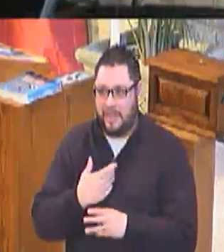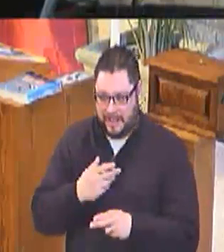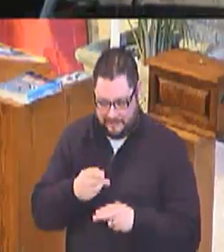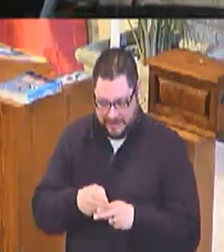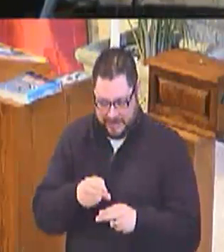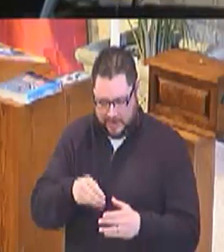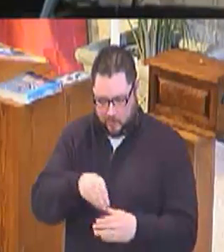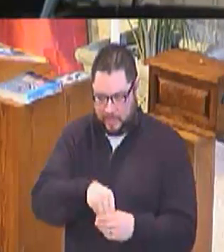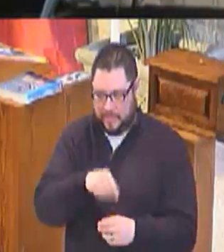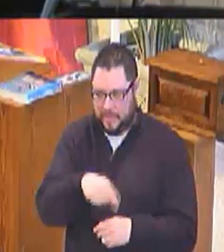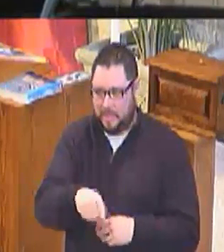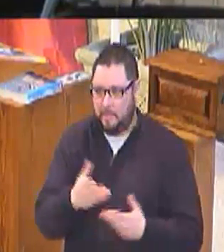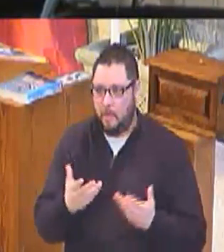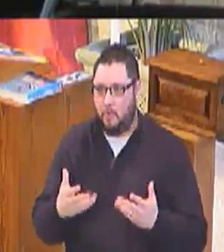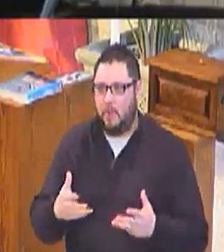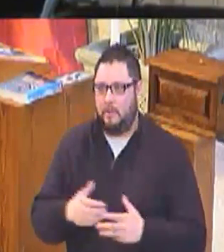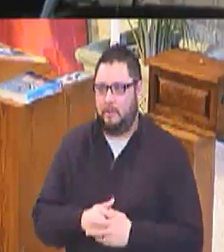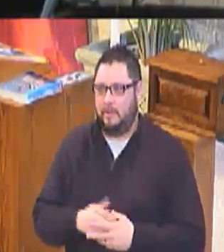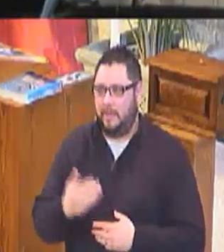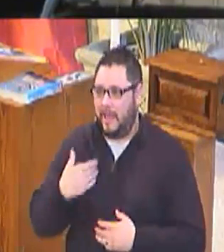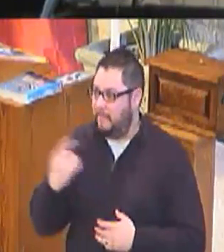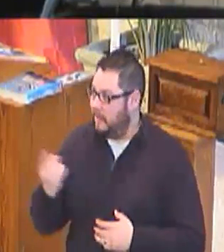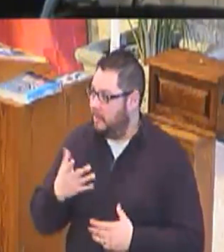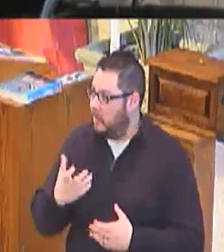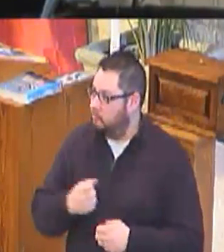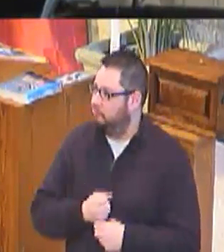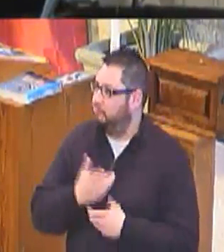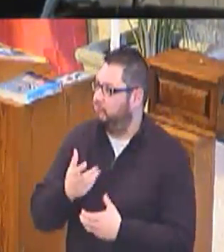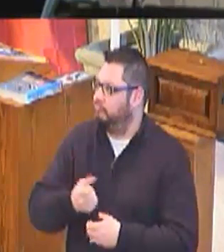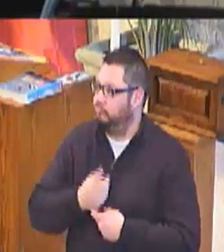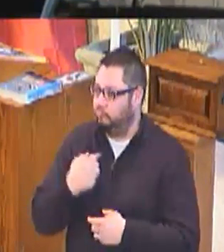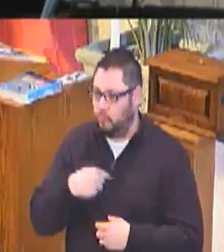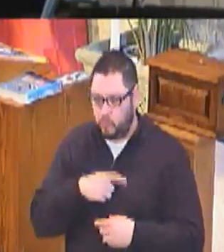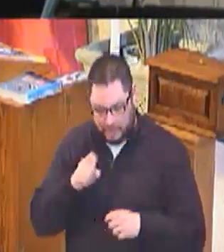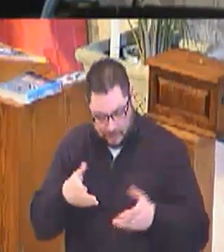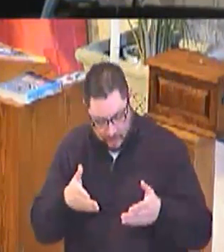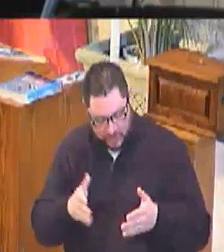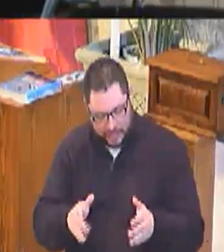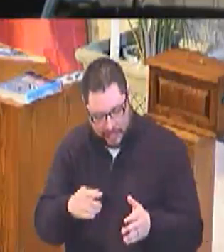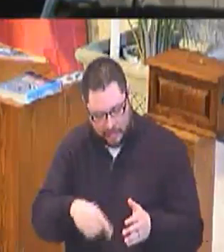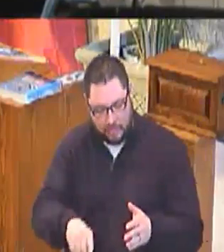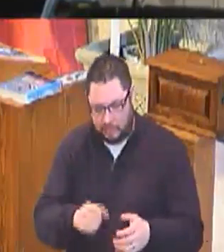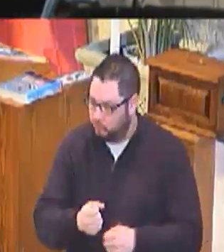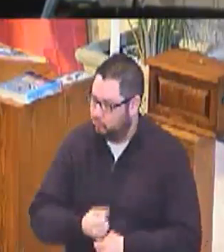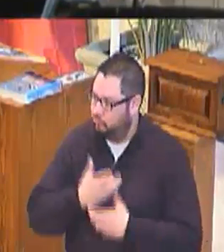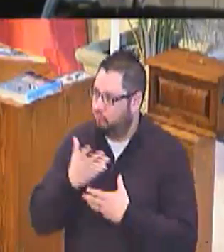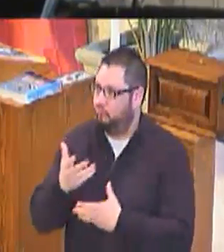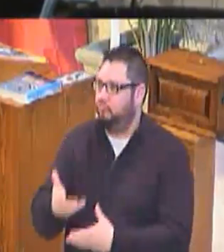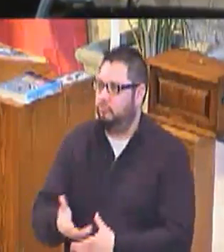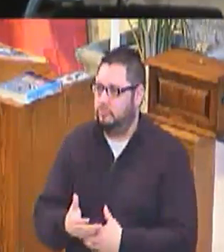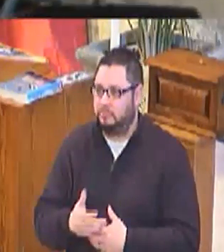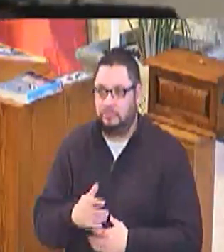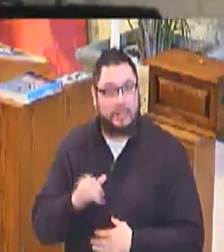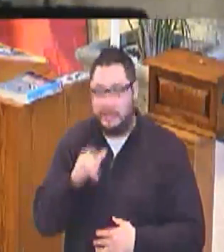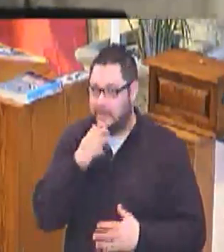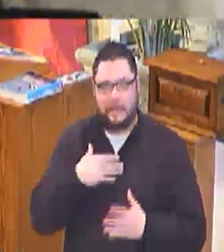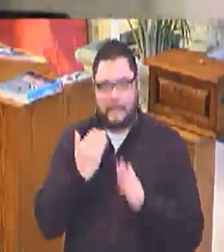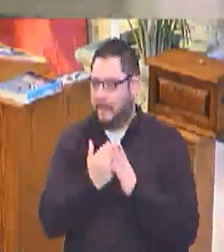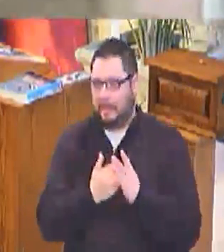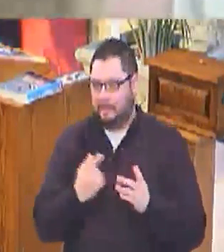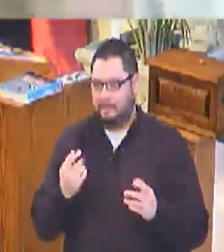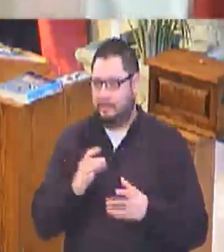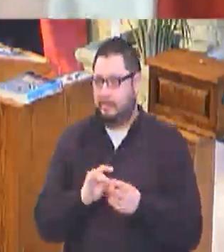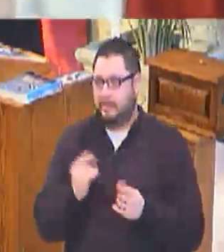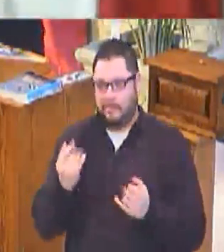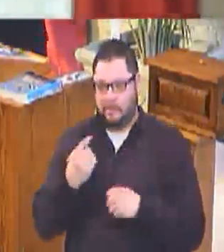them already. They have something to express, and we just have to allow them to express it. That's not the lesson at all this morning, but maybe